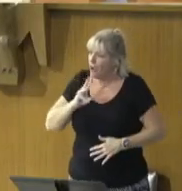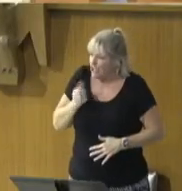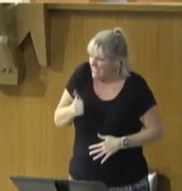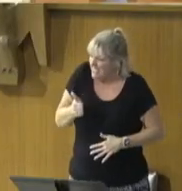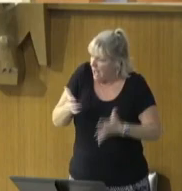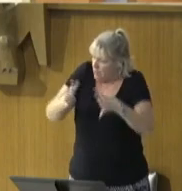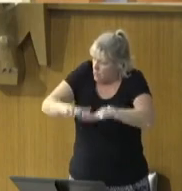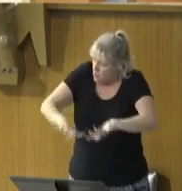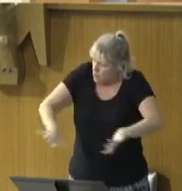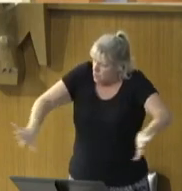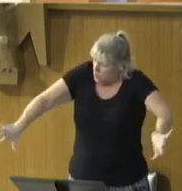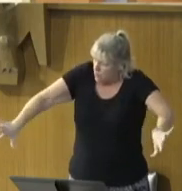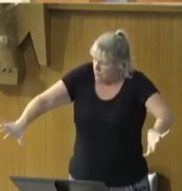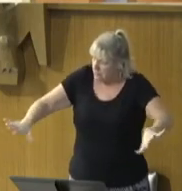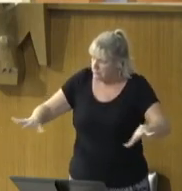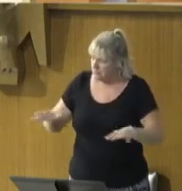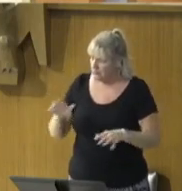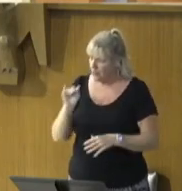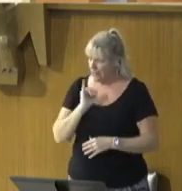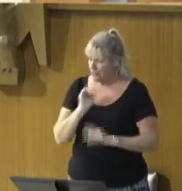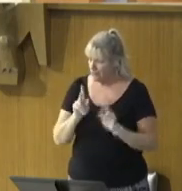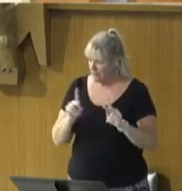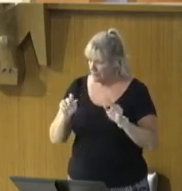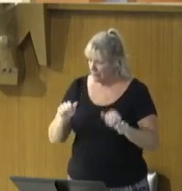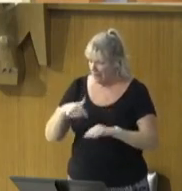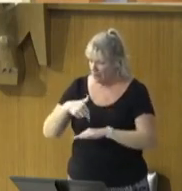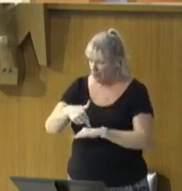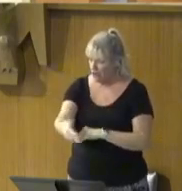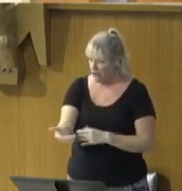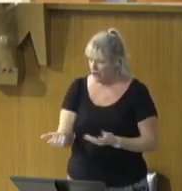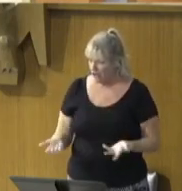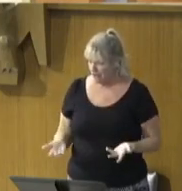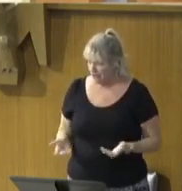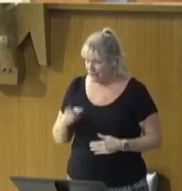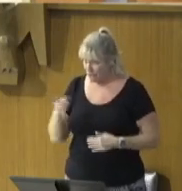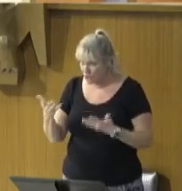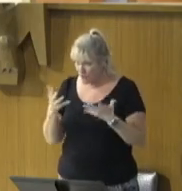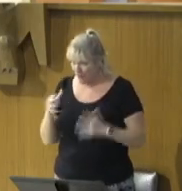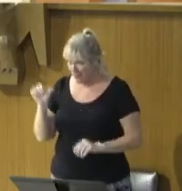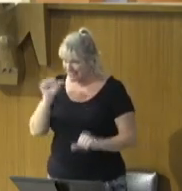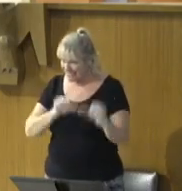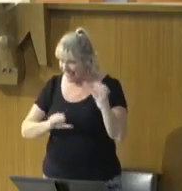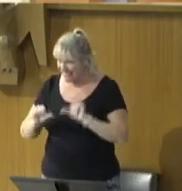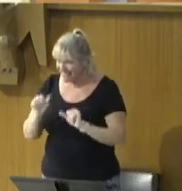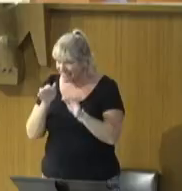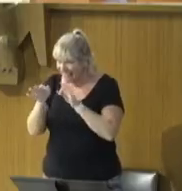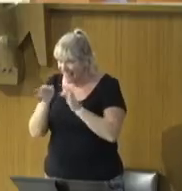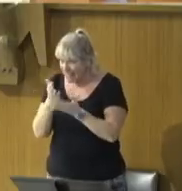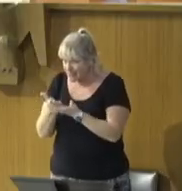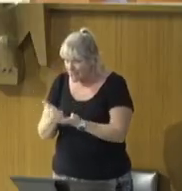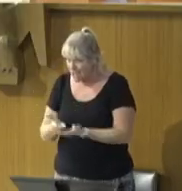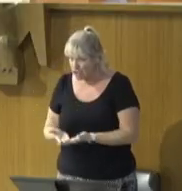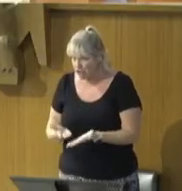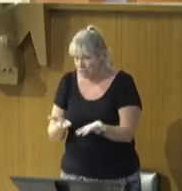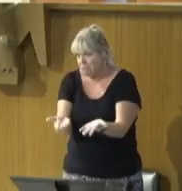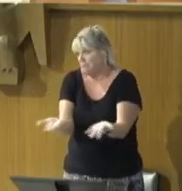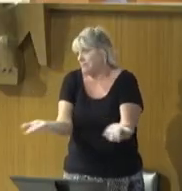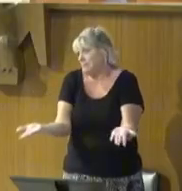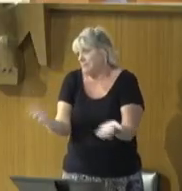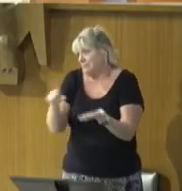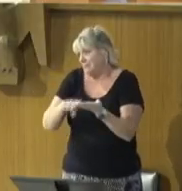sea on dry ground. So if you're looking for a scientific explanation for this story, that's one of them.